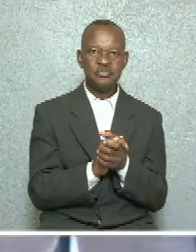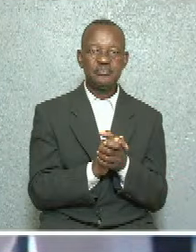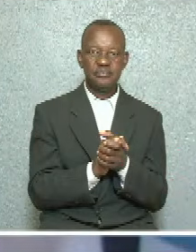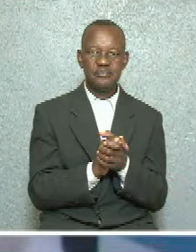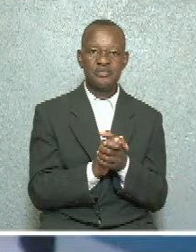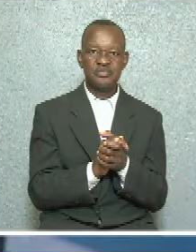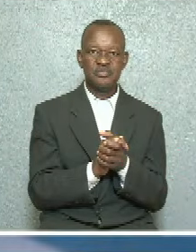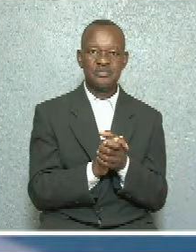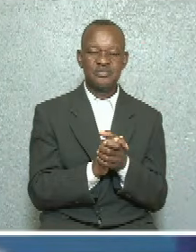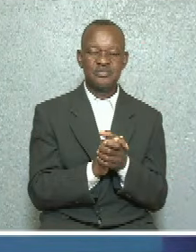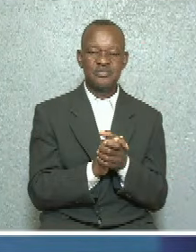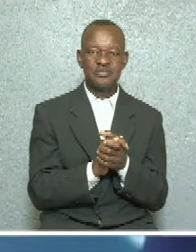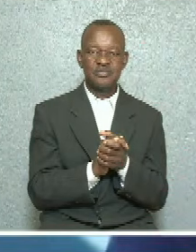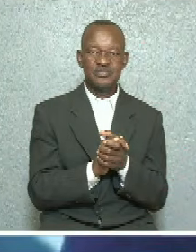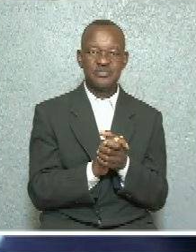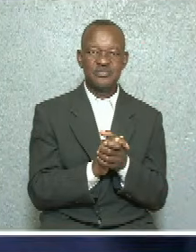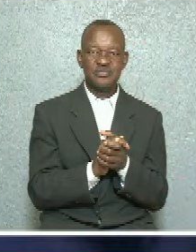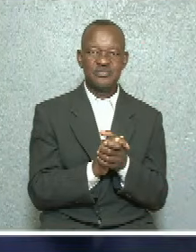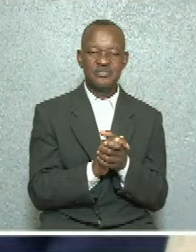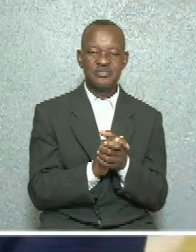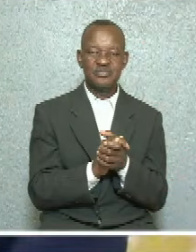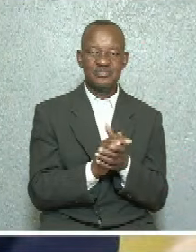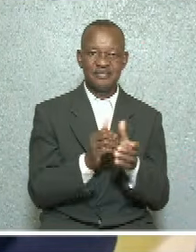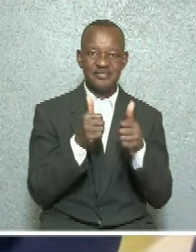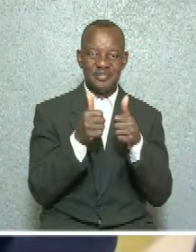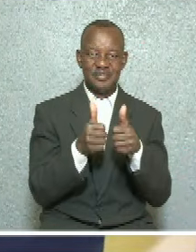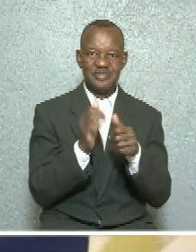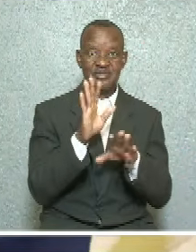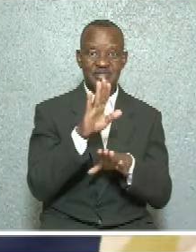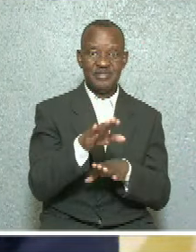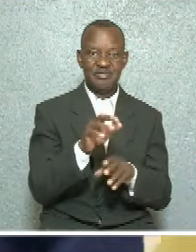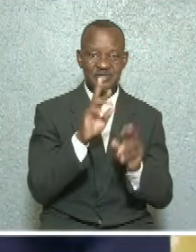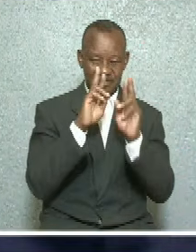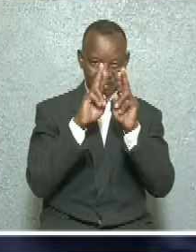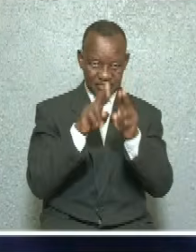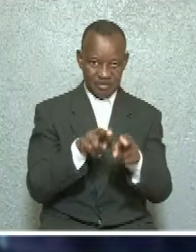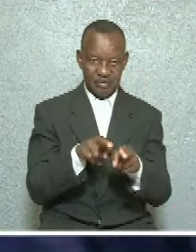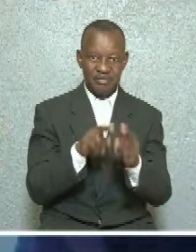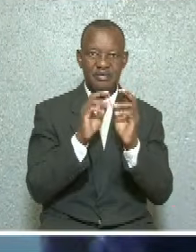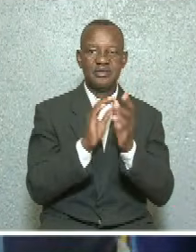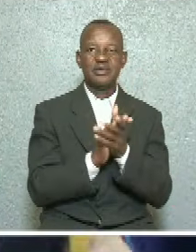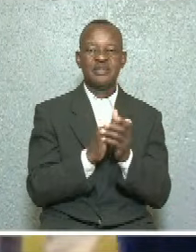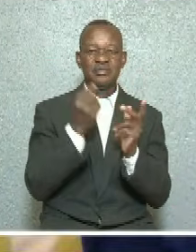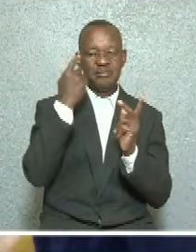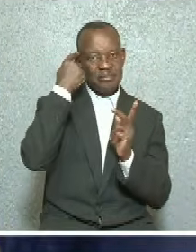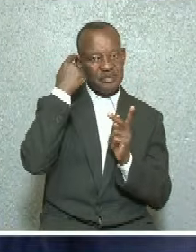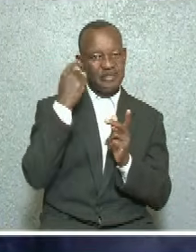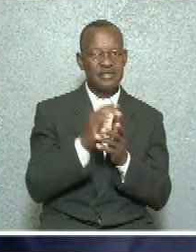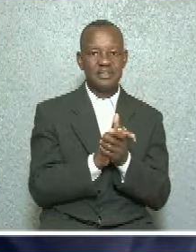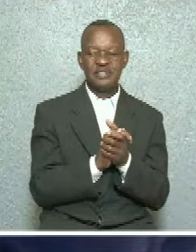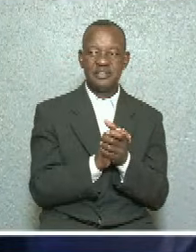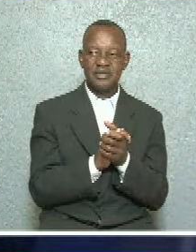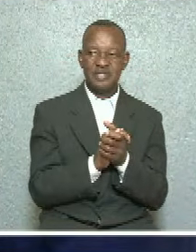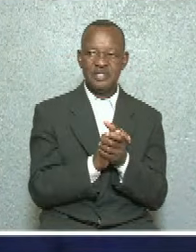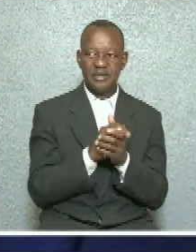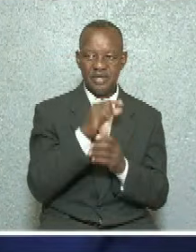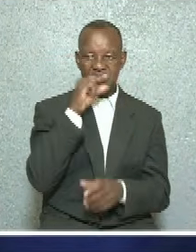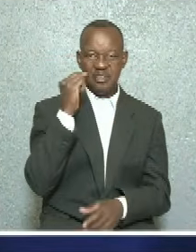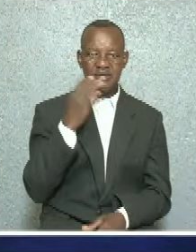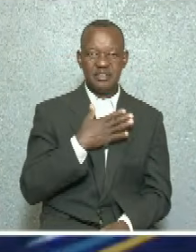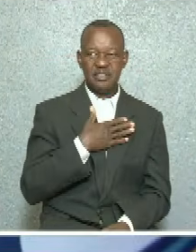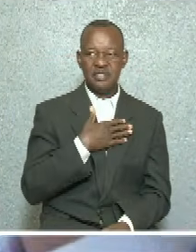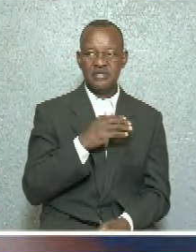Good afternoon, Honorable Miss Emma. My name is Sean Morkel. This is a picture I took in front